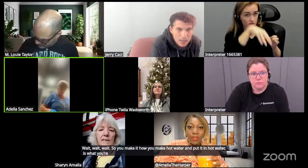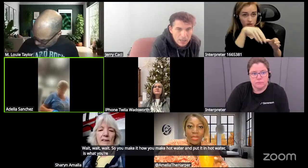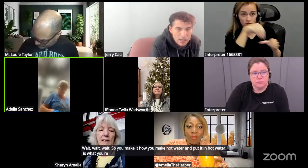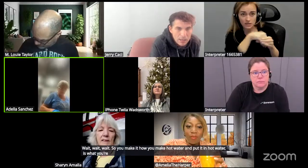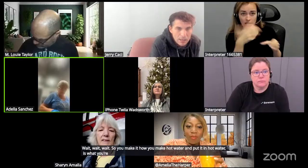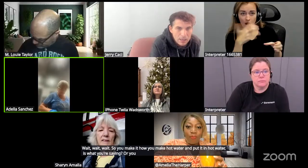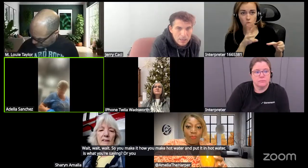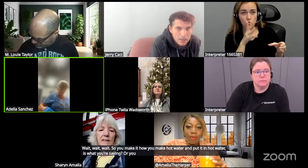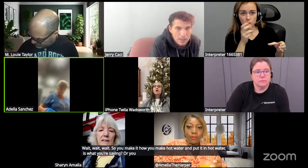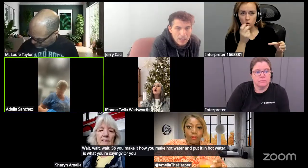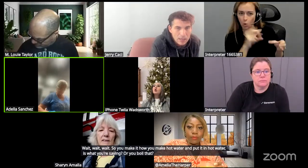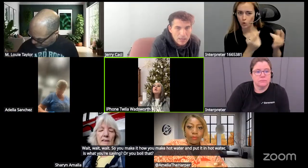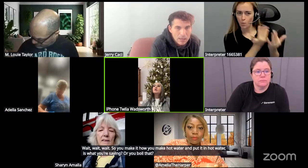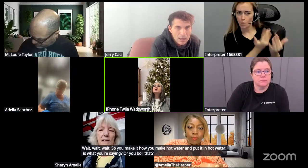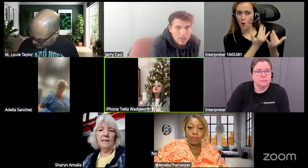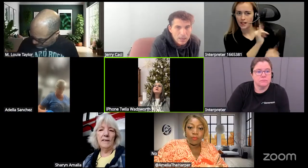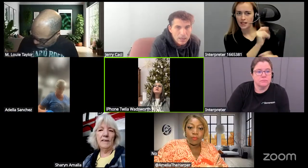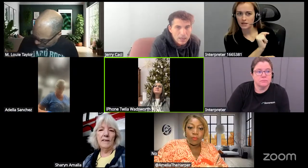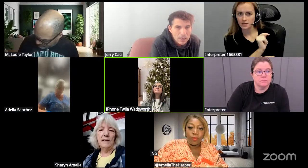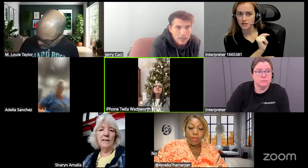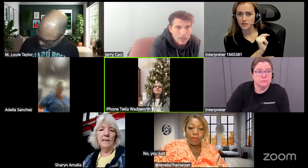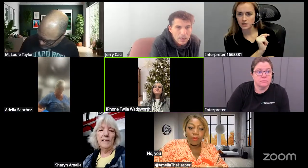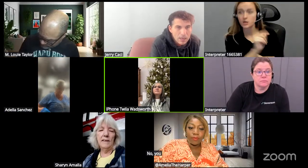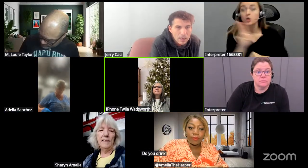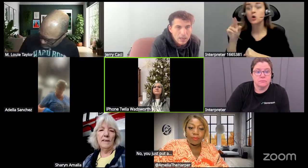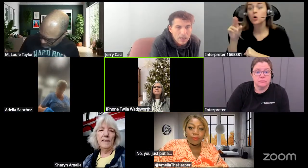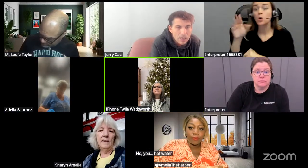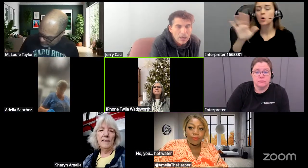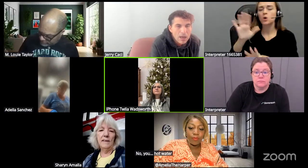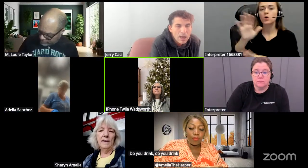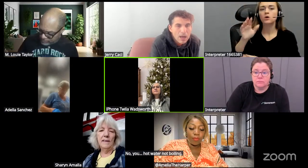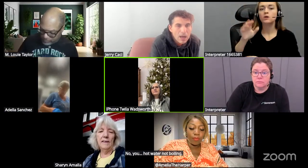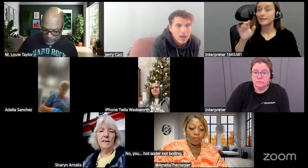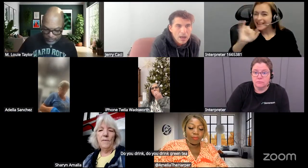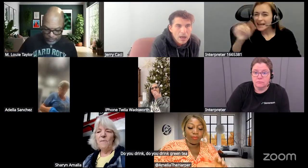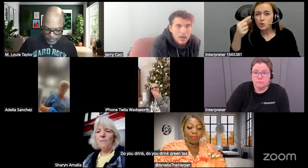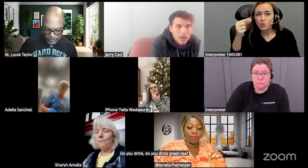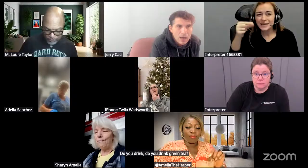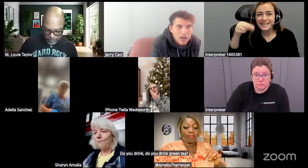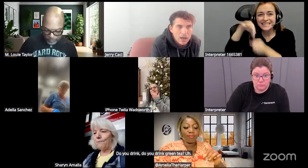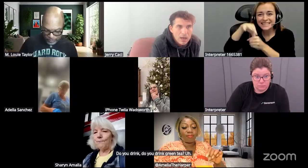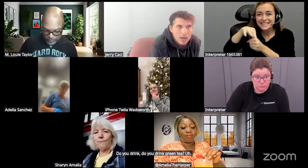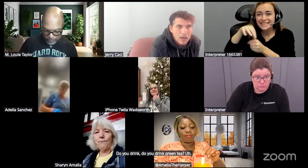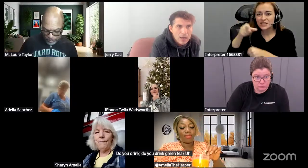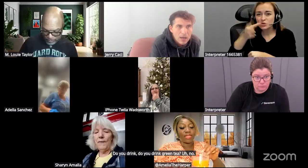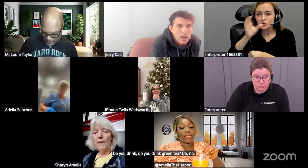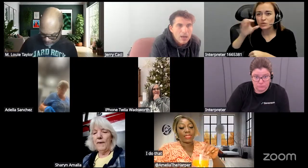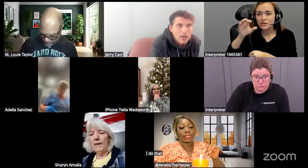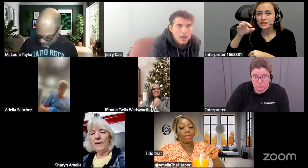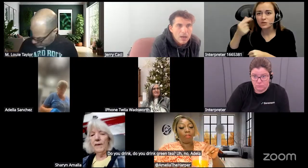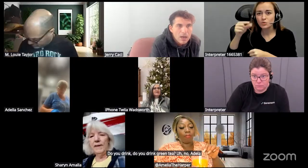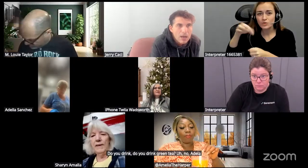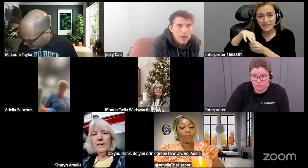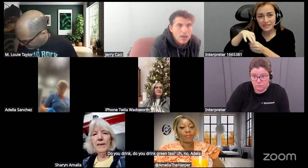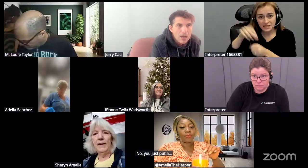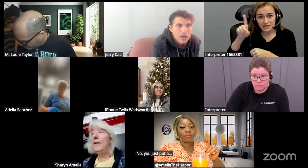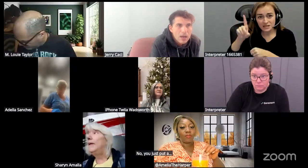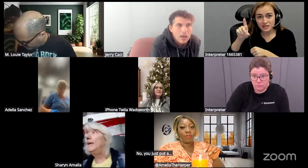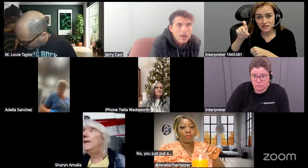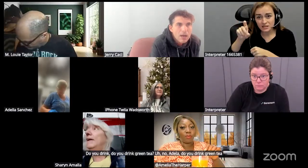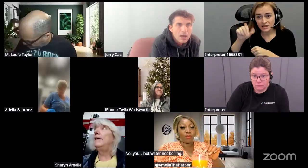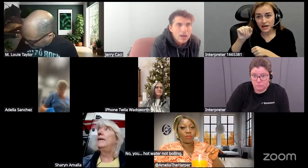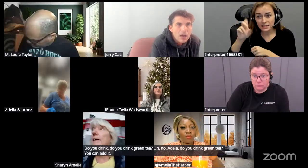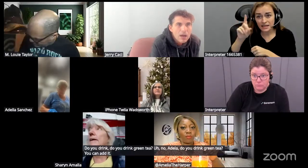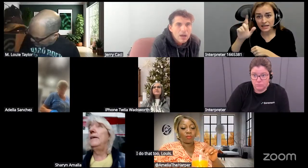you boil that? No, No, we use just Do put you it. drink hot do water, you not drink boiling. green tea? Oh no, Adela, do you drink green tea? You can add